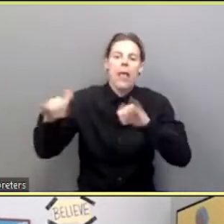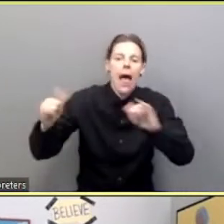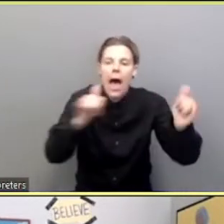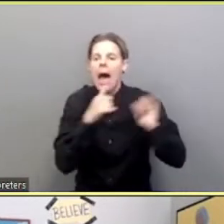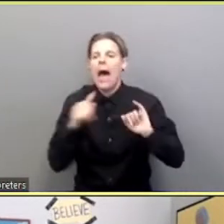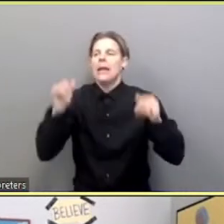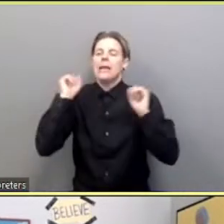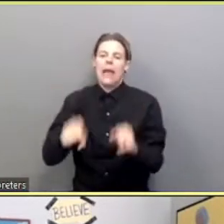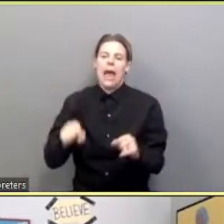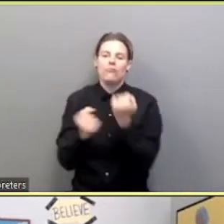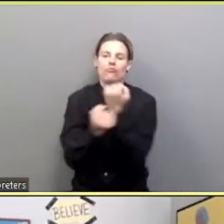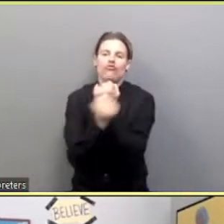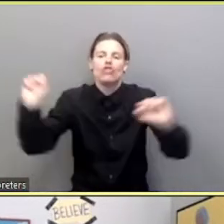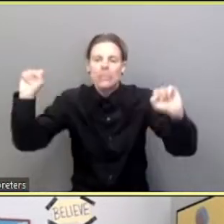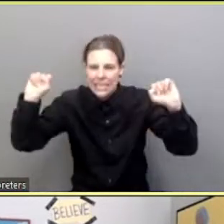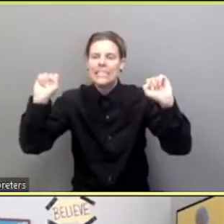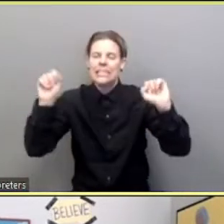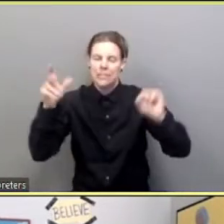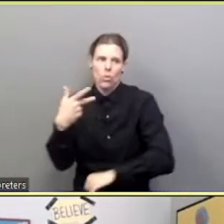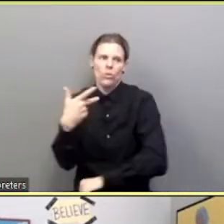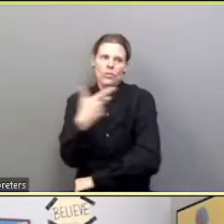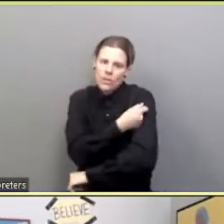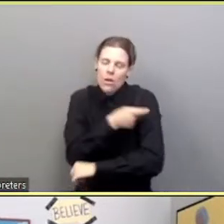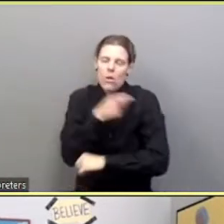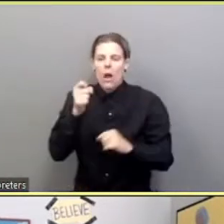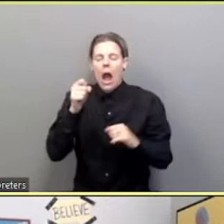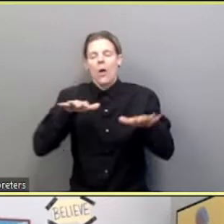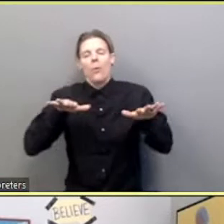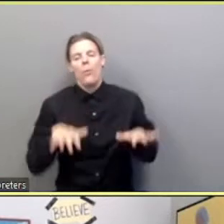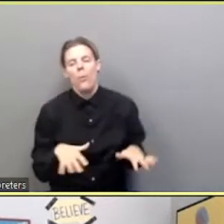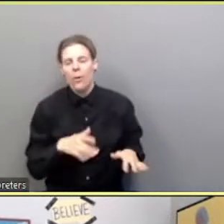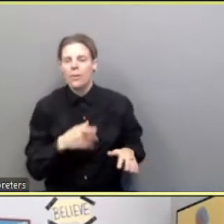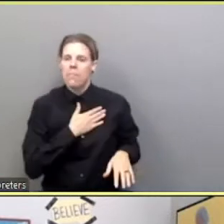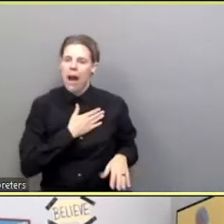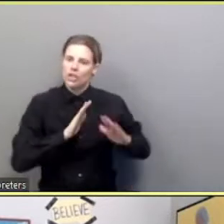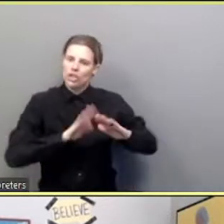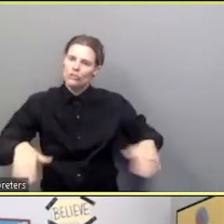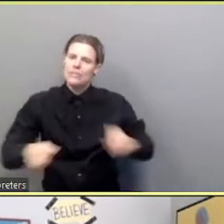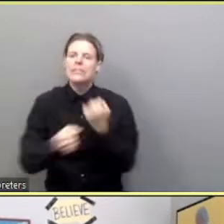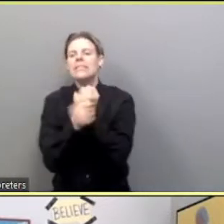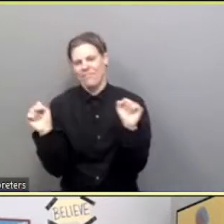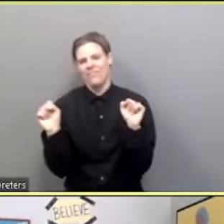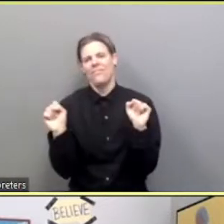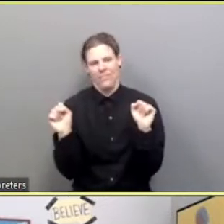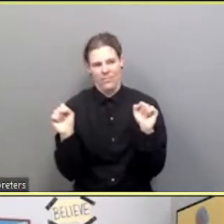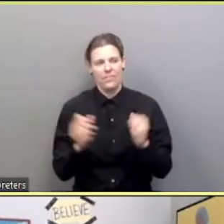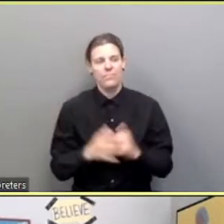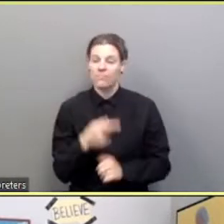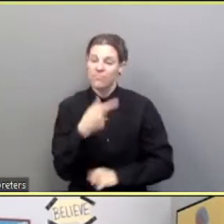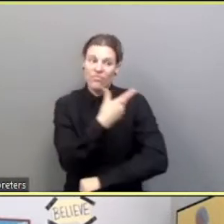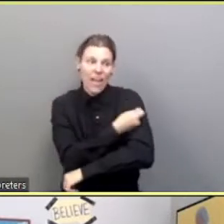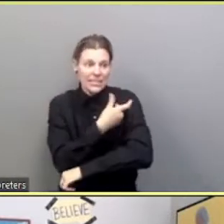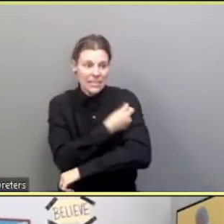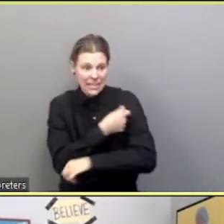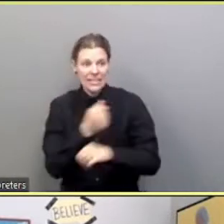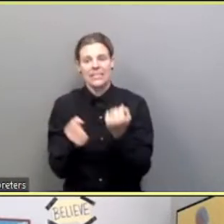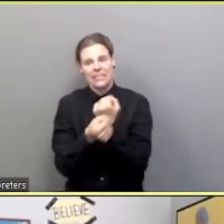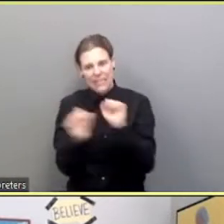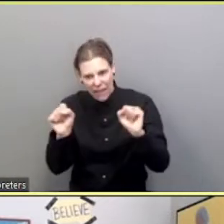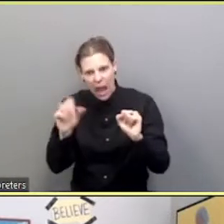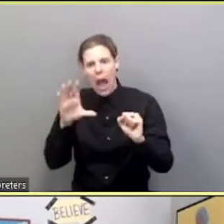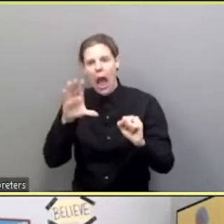The COVID-19 vaccine for kids is safe and effective. Once again, the safety trials showed that it